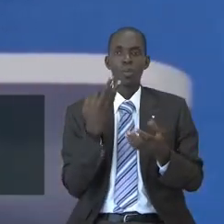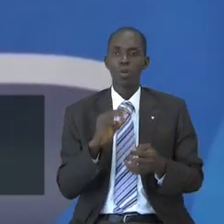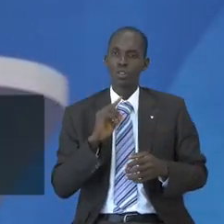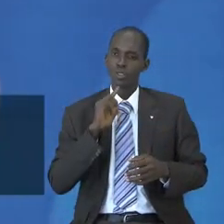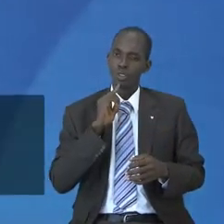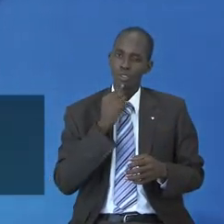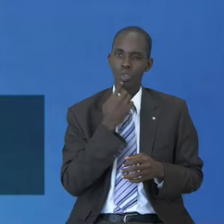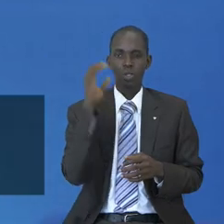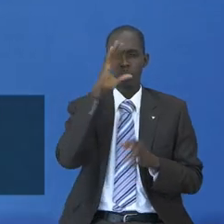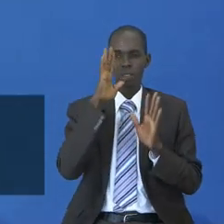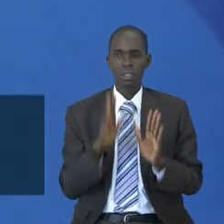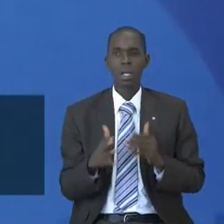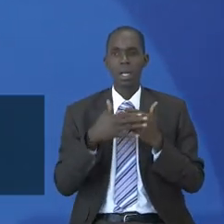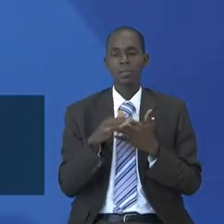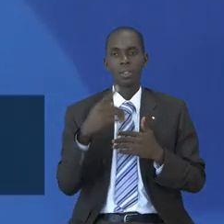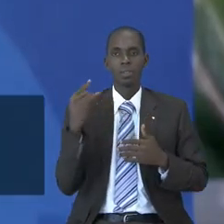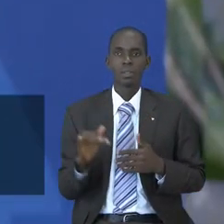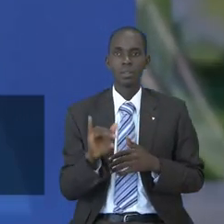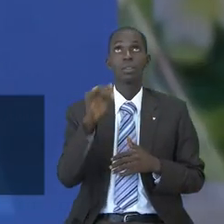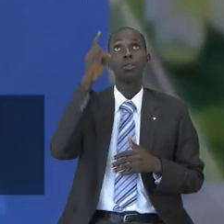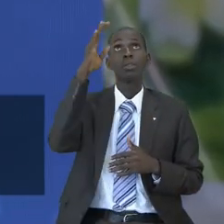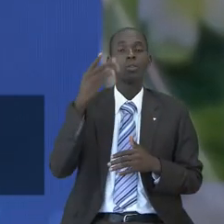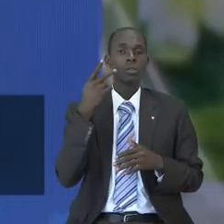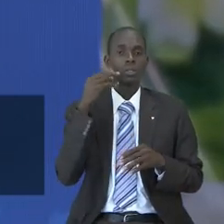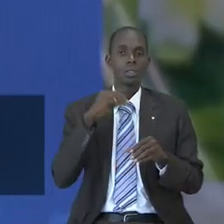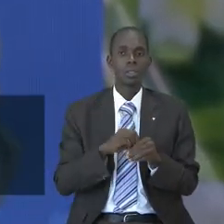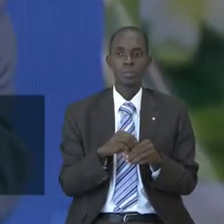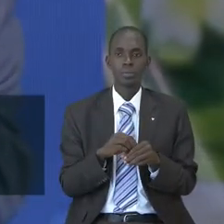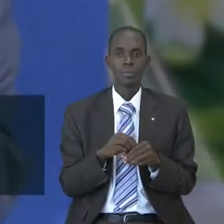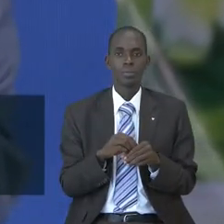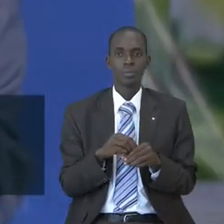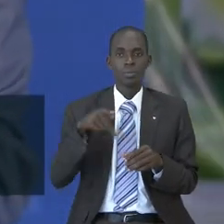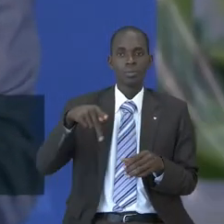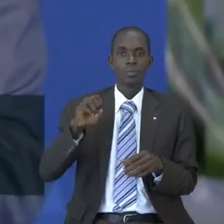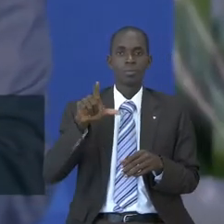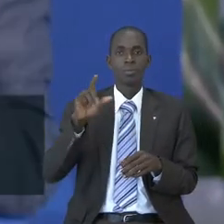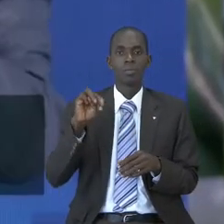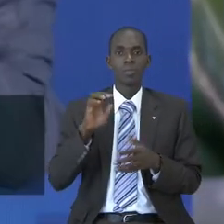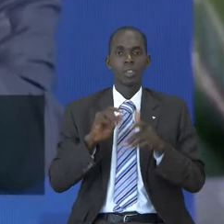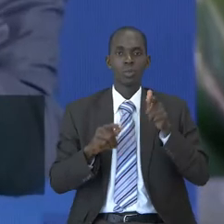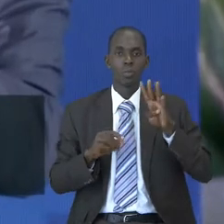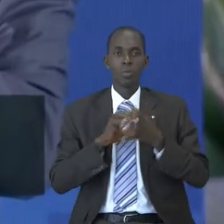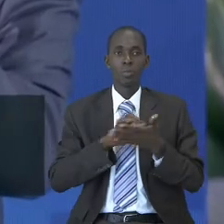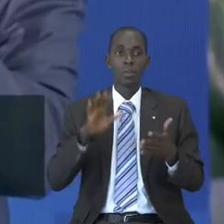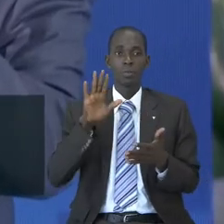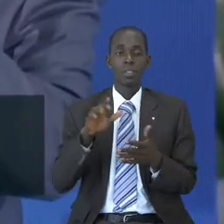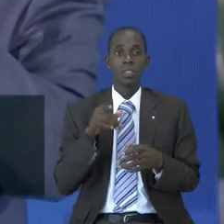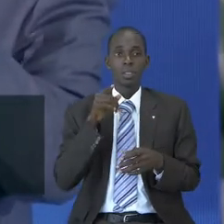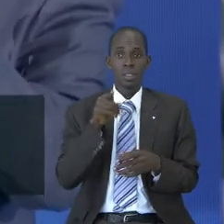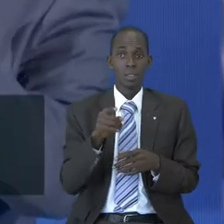Psalm 24, I'm reading there from verse 5, he shall receive. It's coming from verse